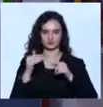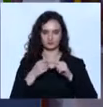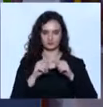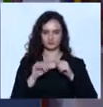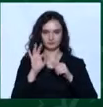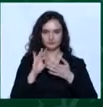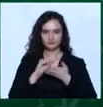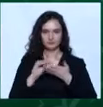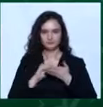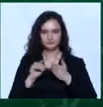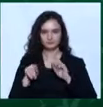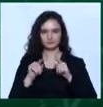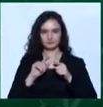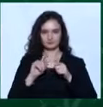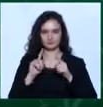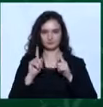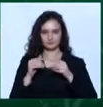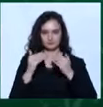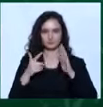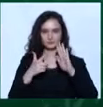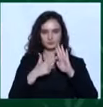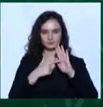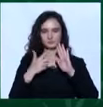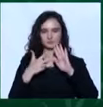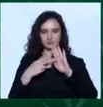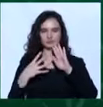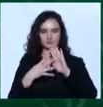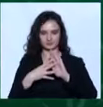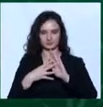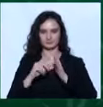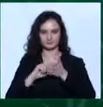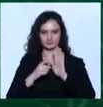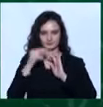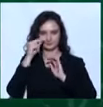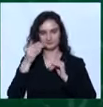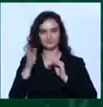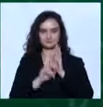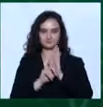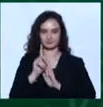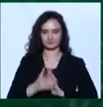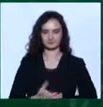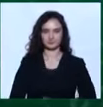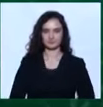this is for grades 7, 8, and 9. Let's begin.